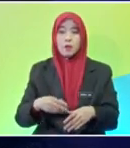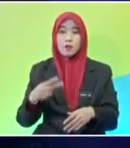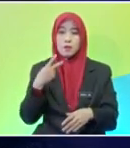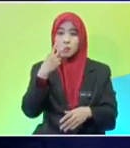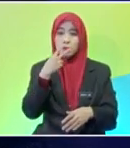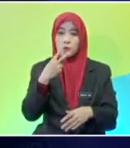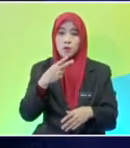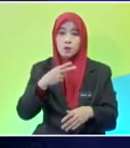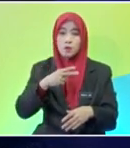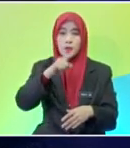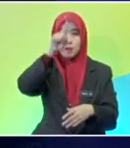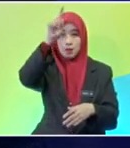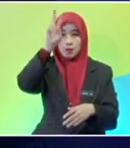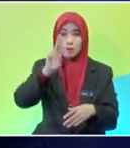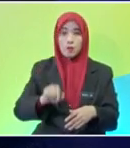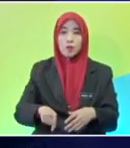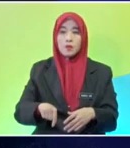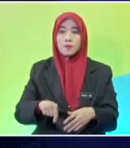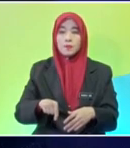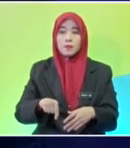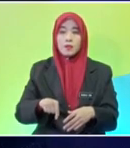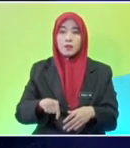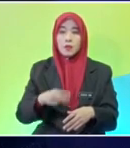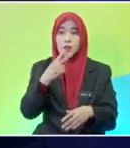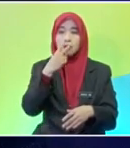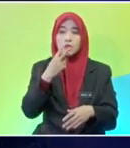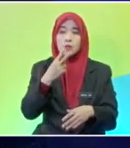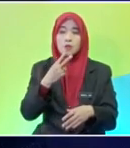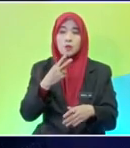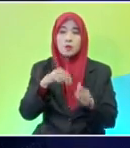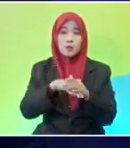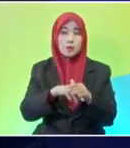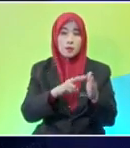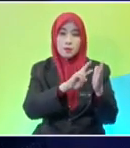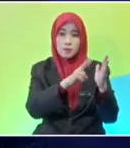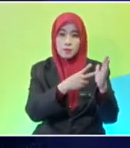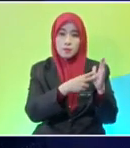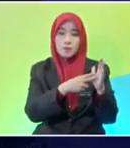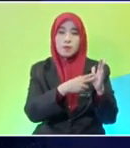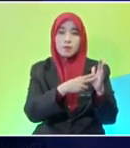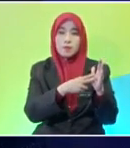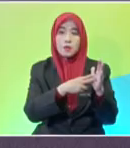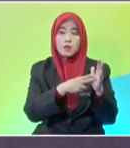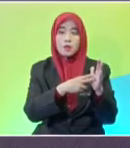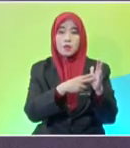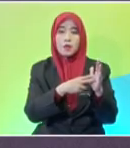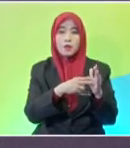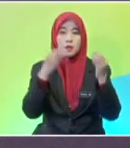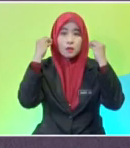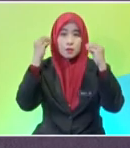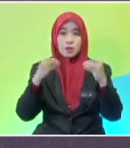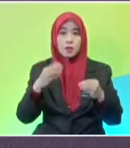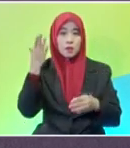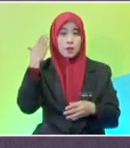down here. Yeah. Perhaps it's more clear as it's the same as our slide just now. Okay, teacher, from what I can see here, first of all, that you mentioned